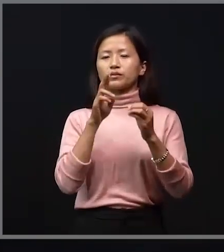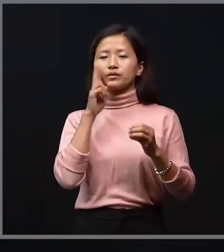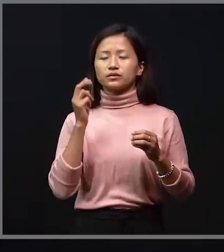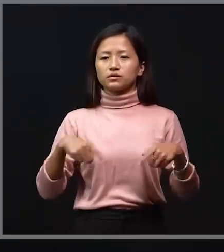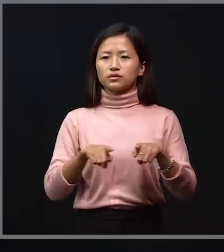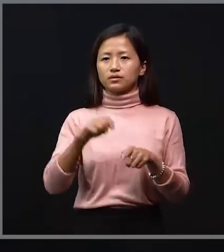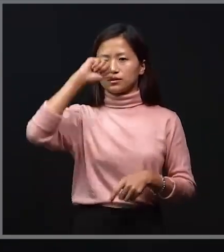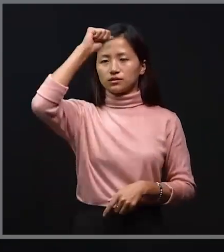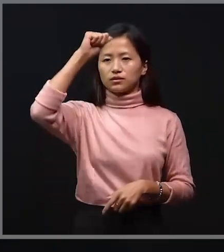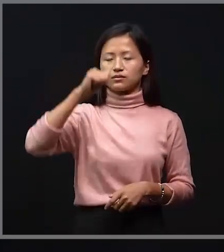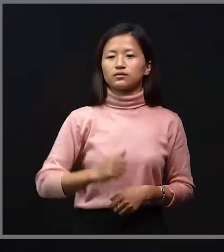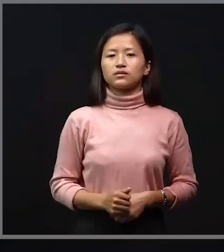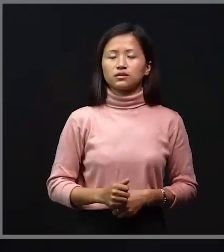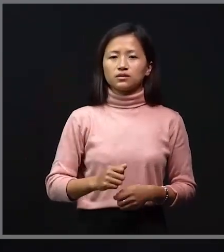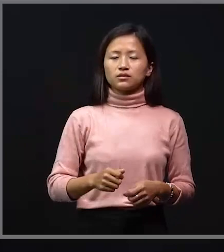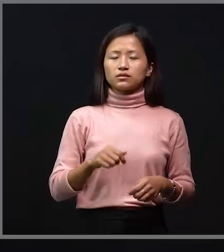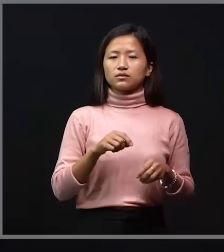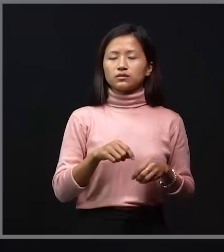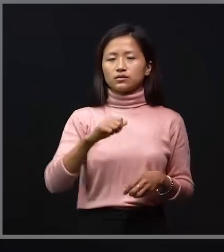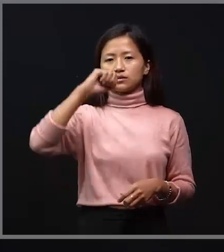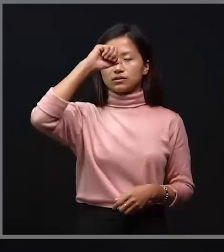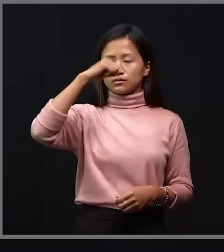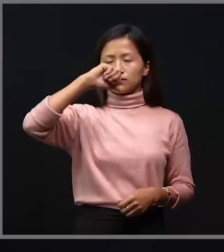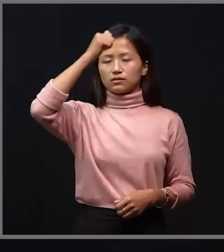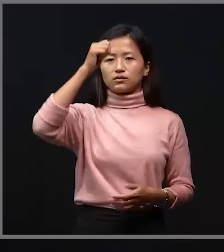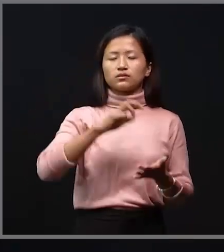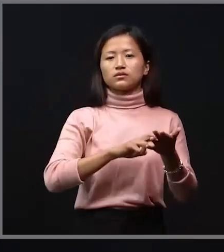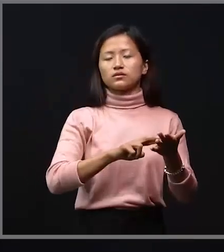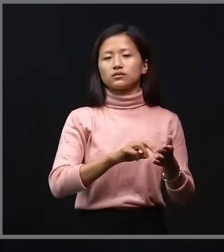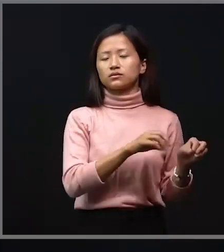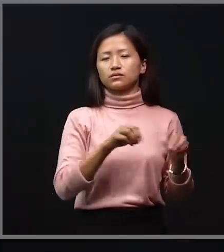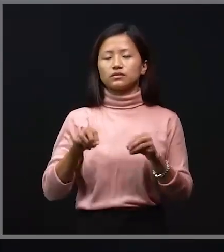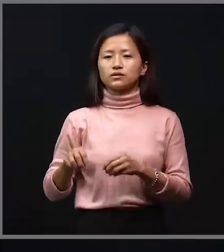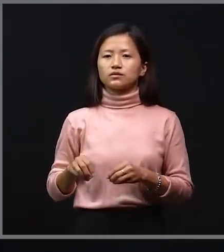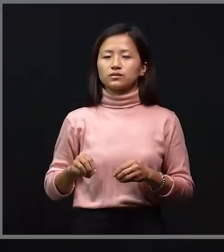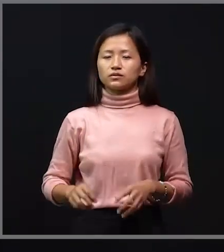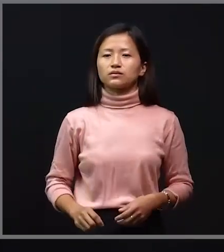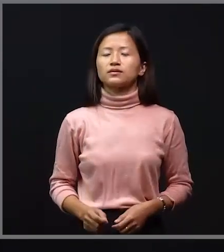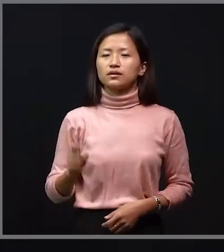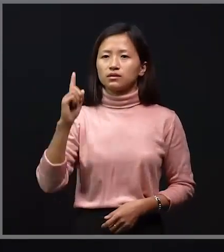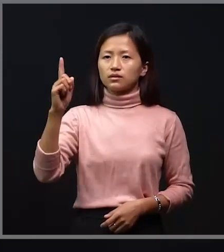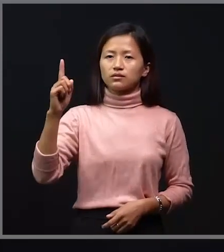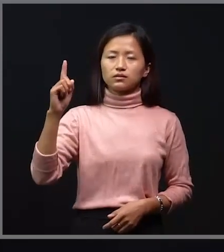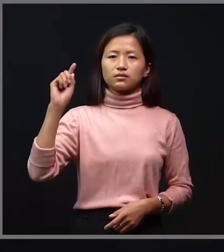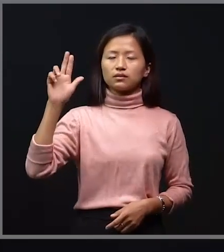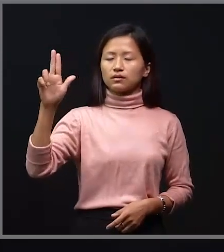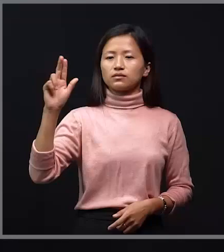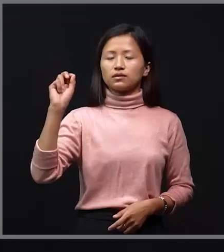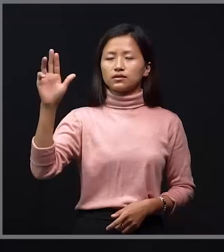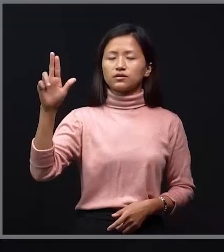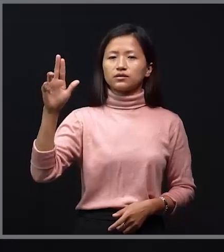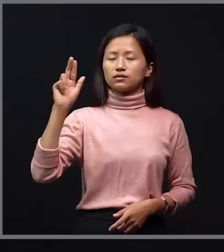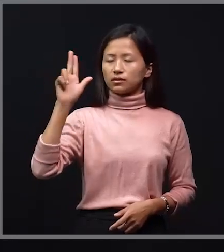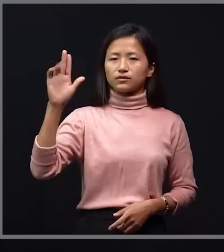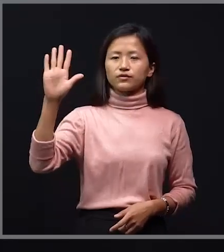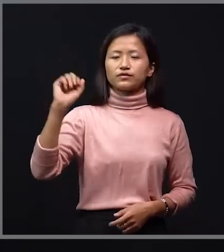reason why the Indian National Congress was formed in 1885. Then we have also discussed that in the beginning,